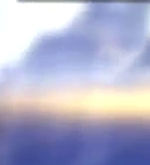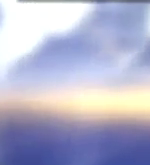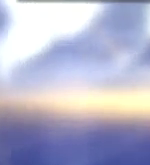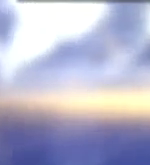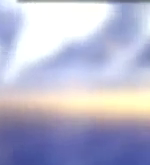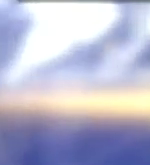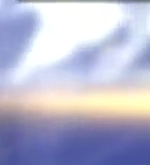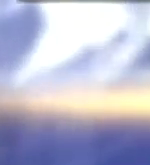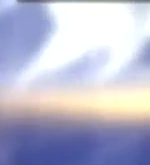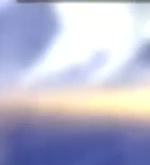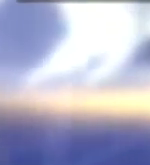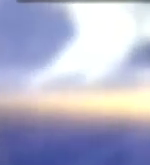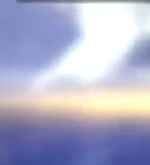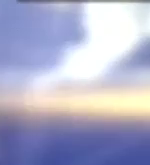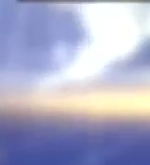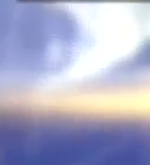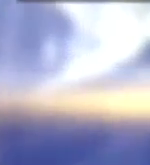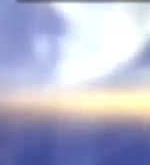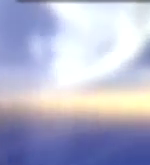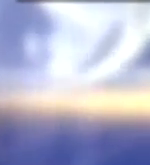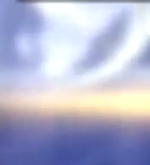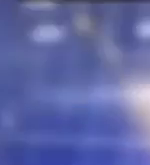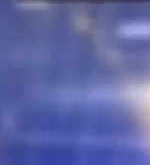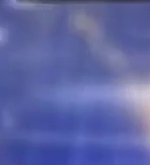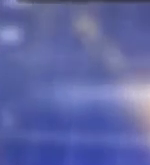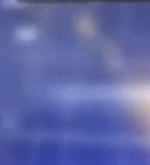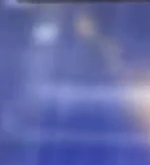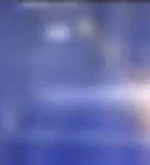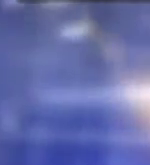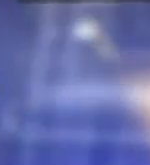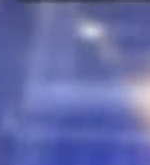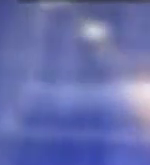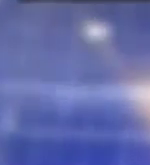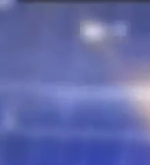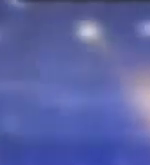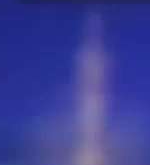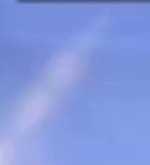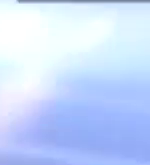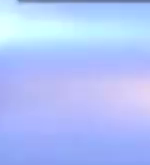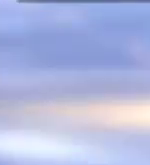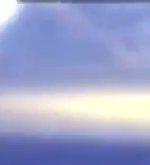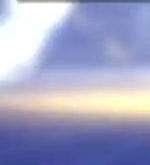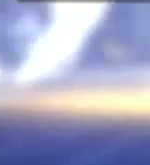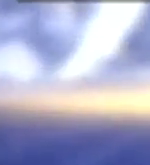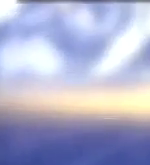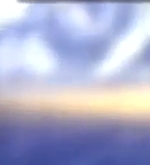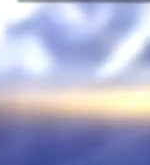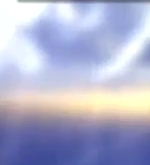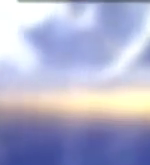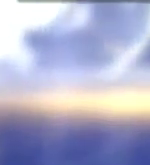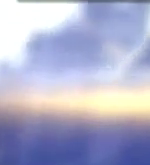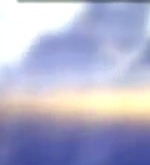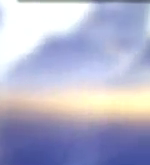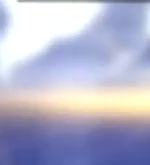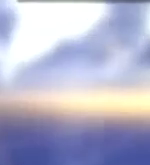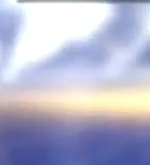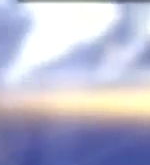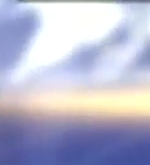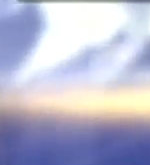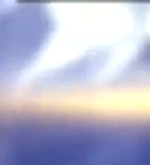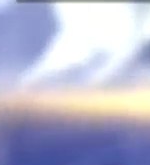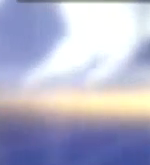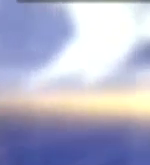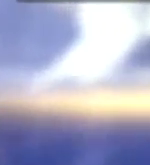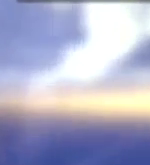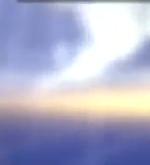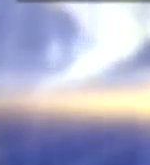Chartered Accountants Council met with representatives of the International Federation of Accountants and the World Bank during the 2012 Caribbean Conference of